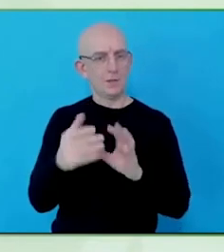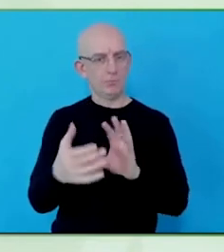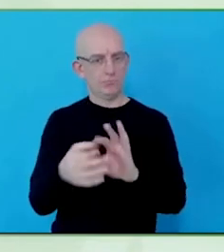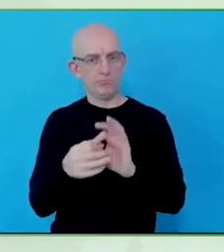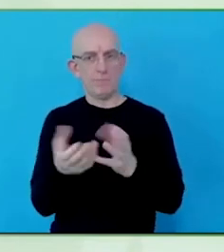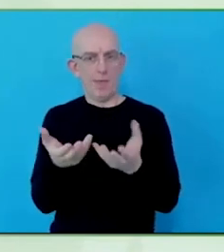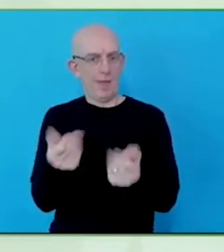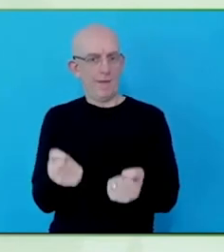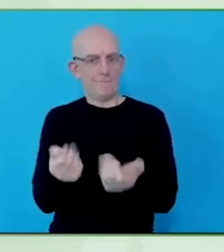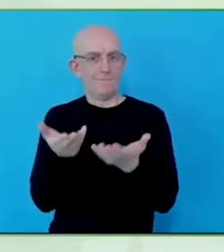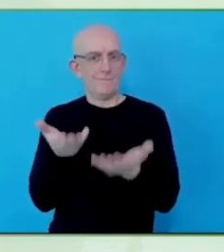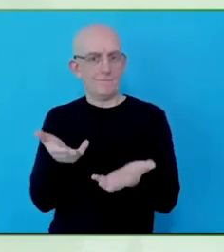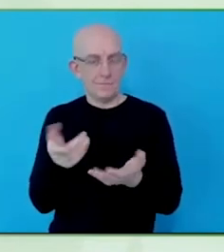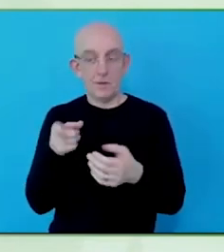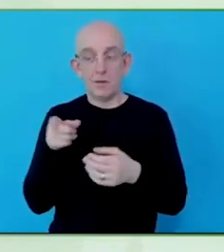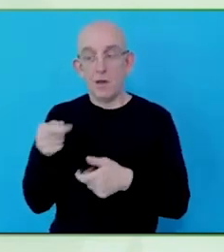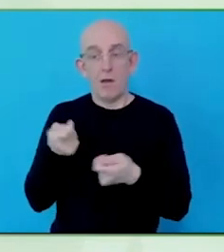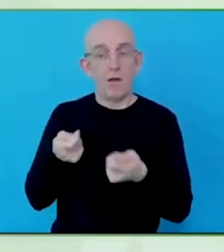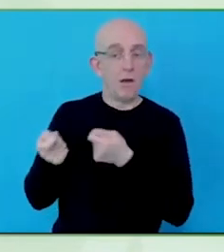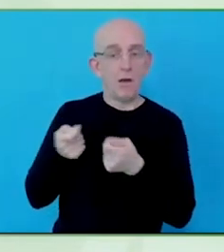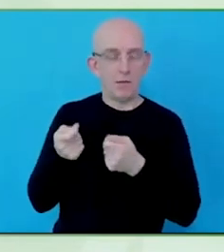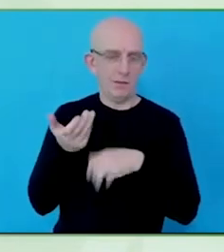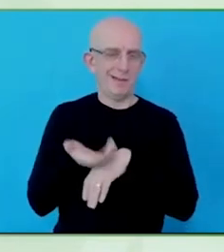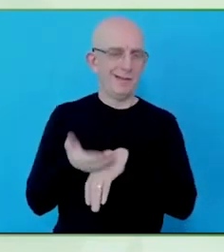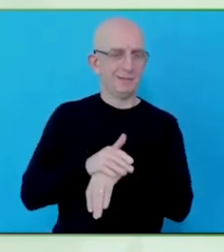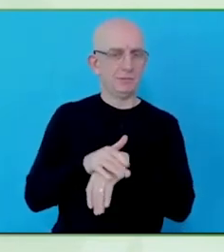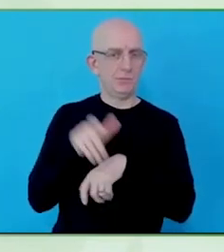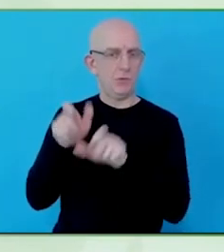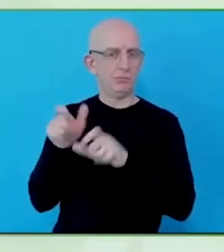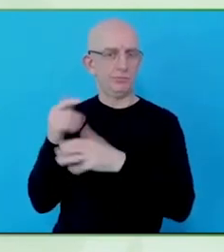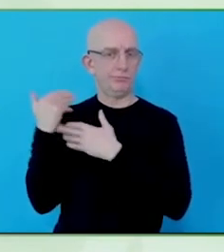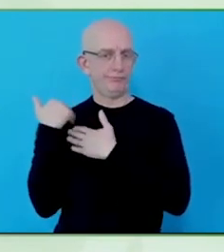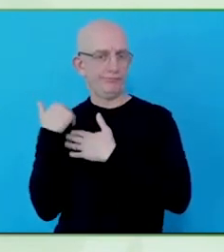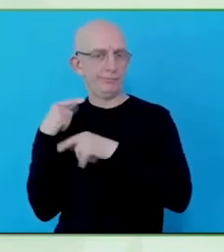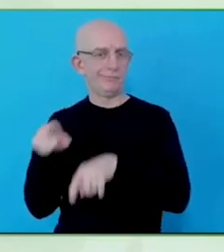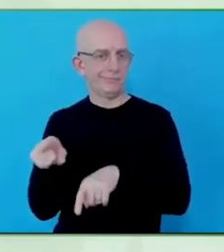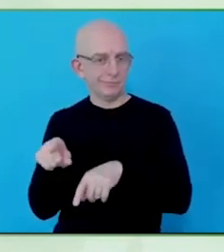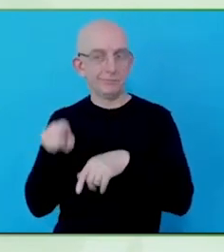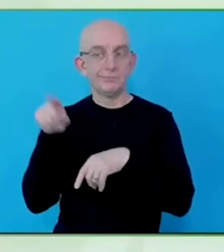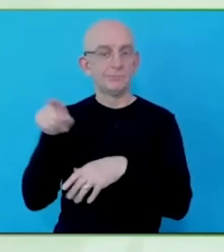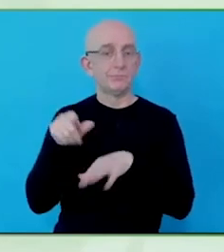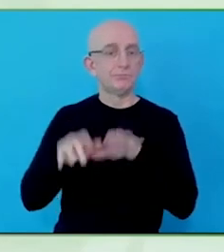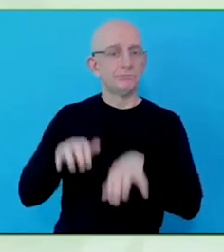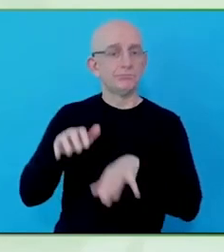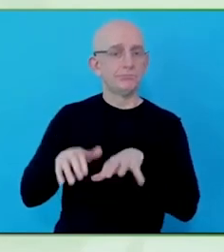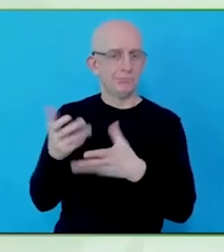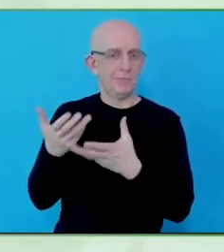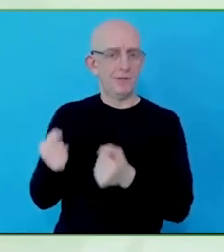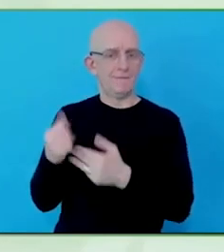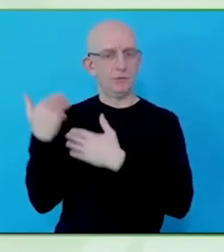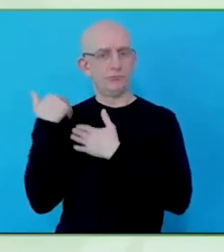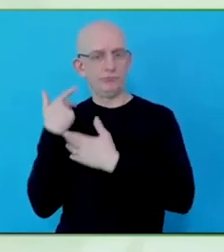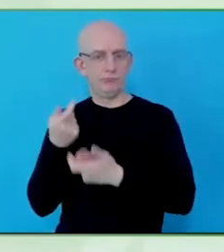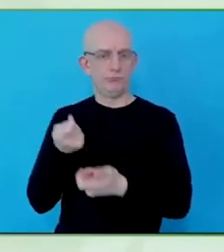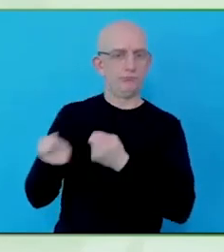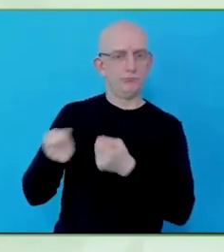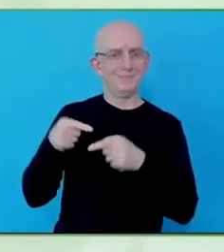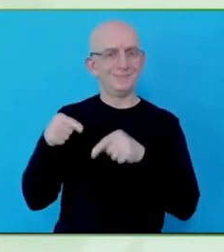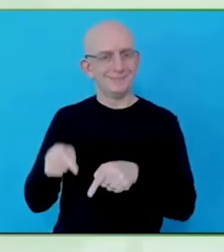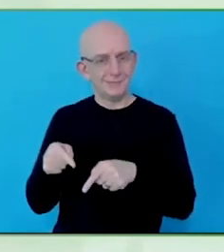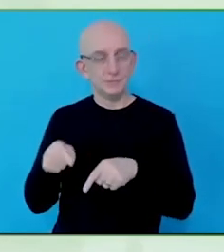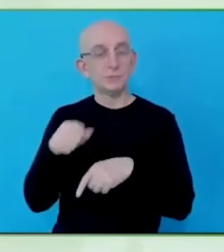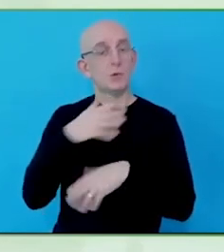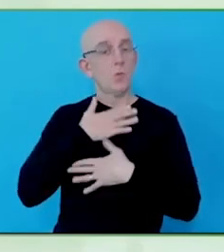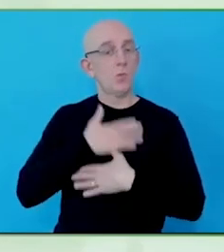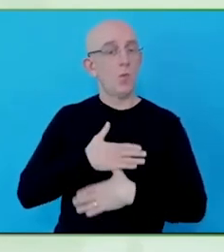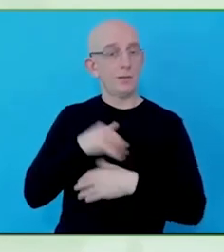according to the relevant standard, which is generally WCAG 2.1 AA. This way, the